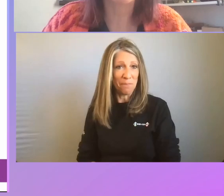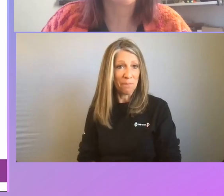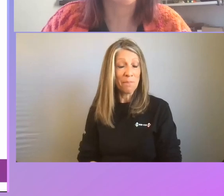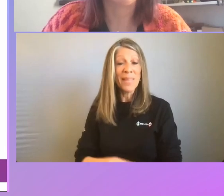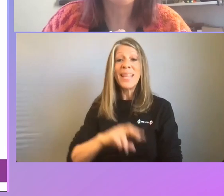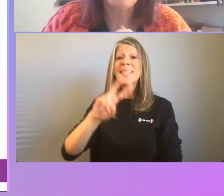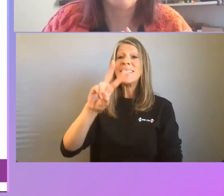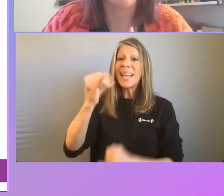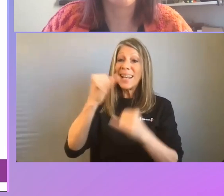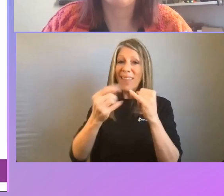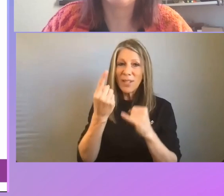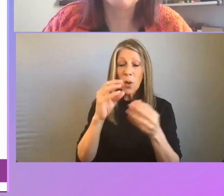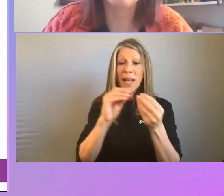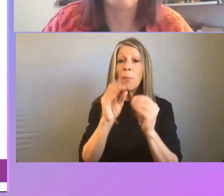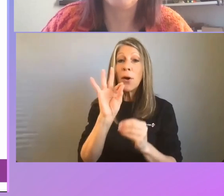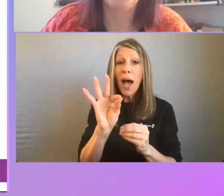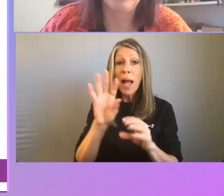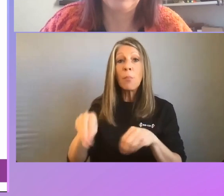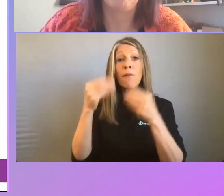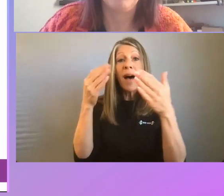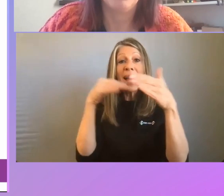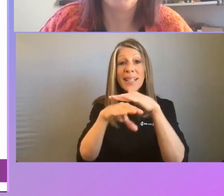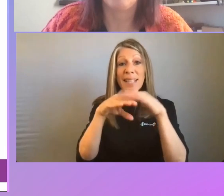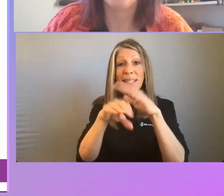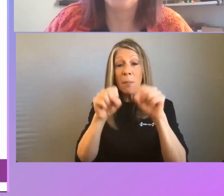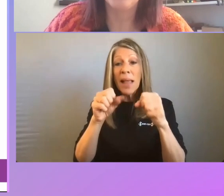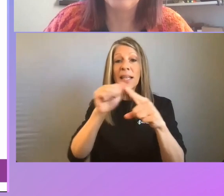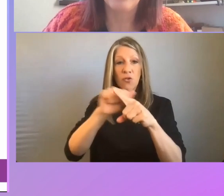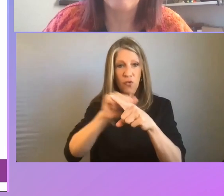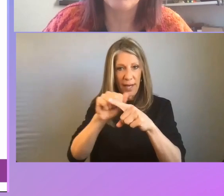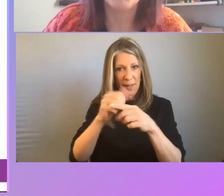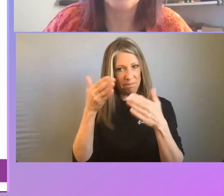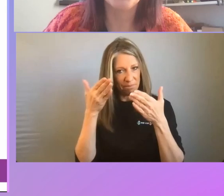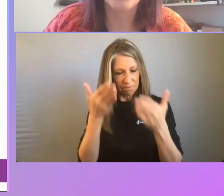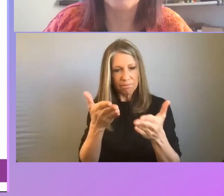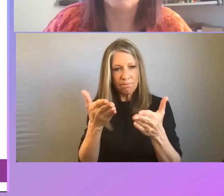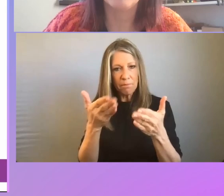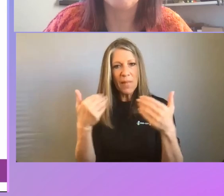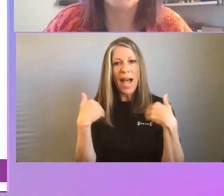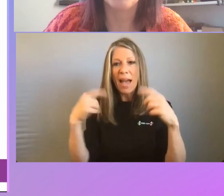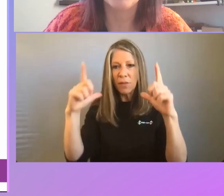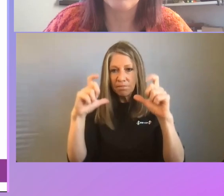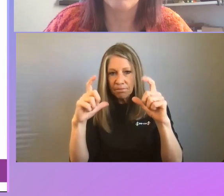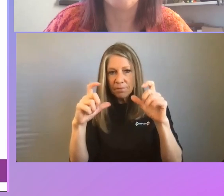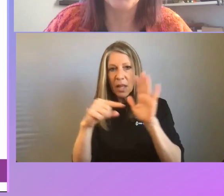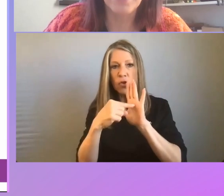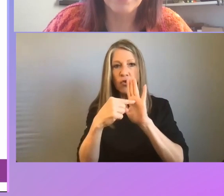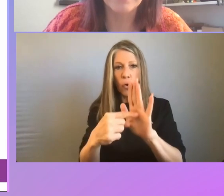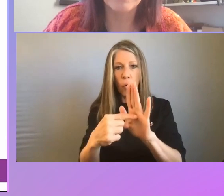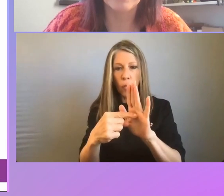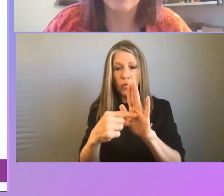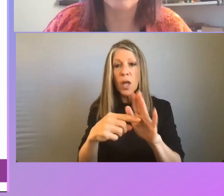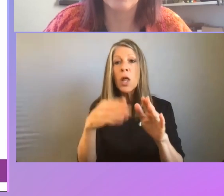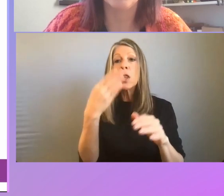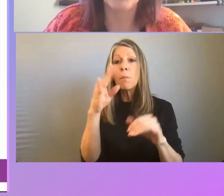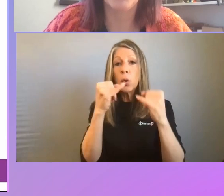Second to last one, number 9, provide accessibility training. So on the screen, I have a screenshot that demonstrates our Blue